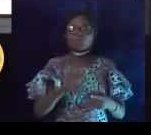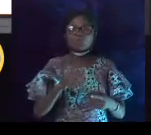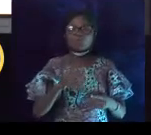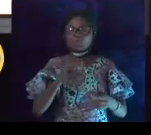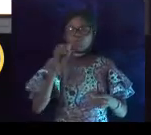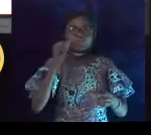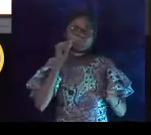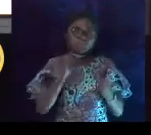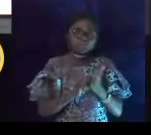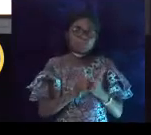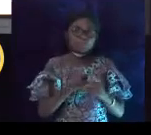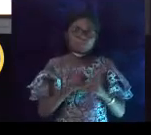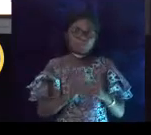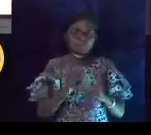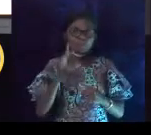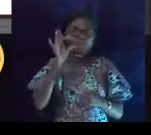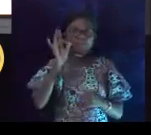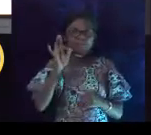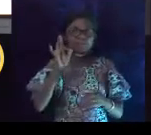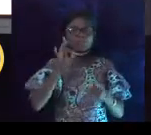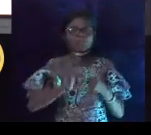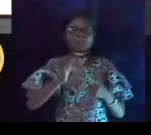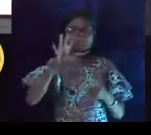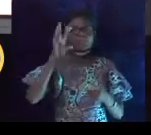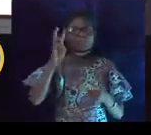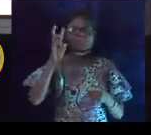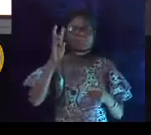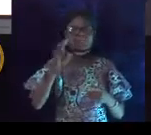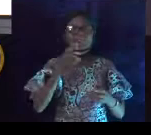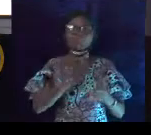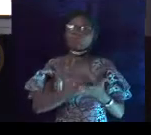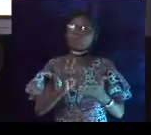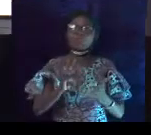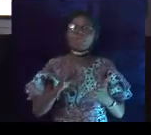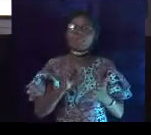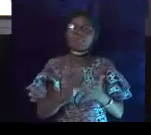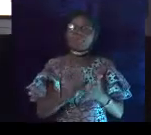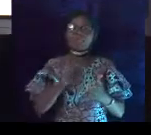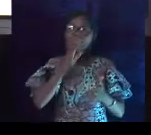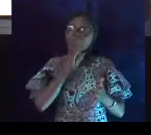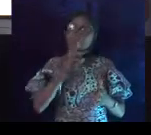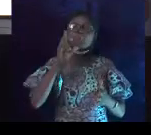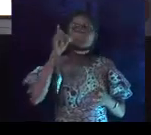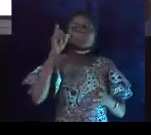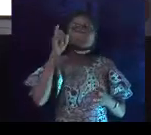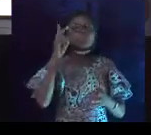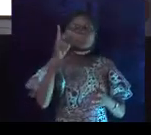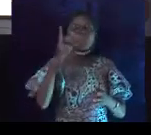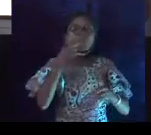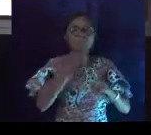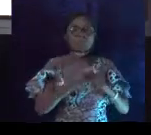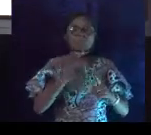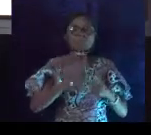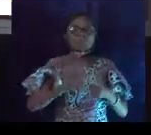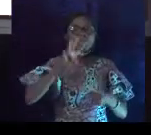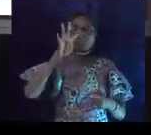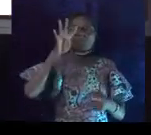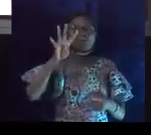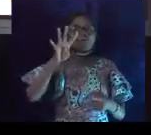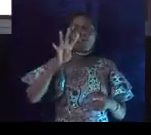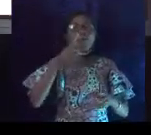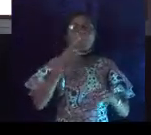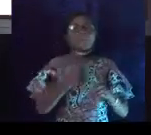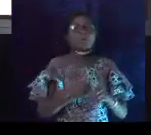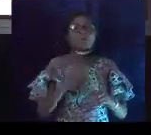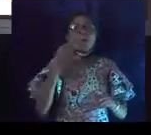chickens from 8 to 16 weeks. From 8 to 16 weeks. That is 2 months to